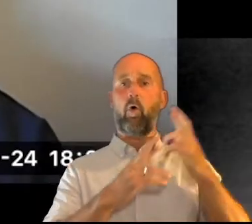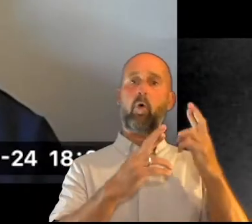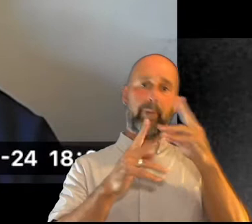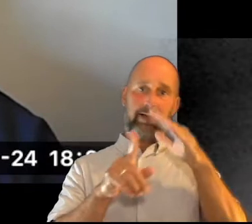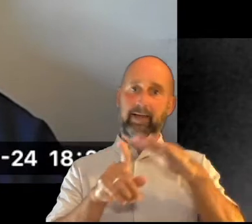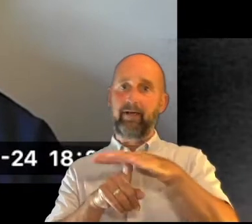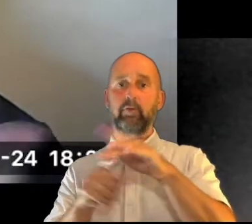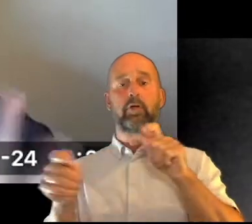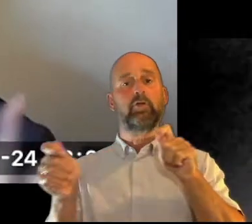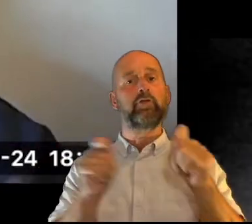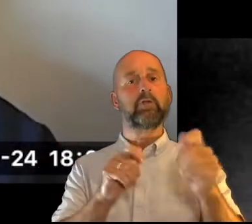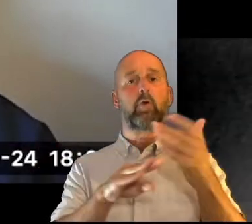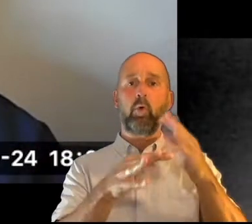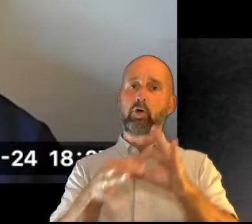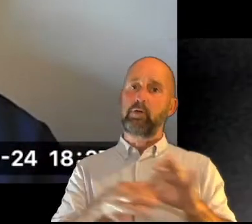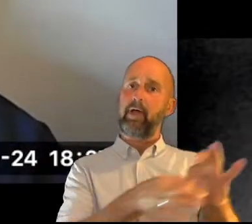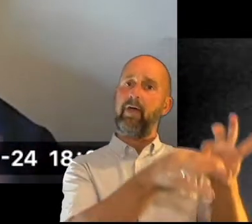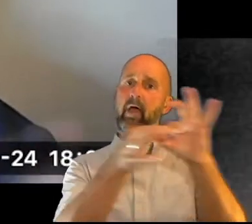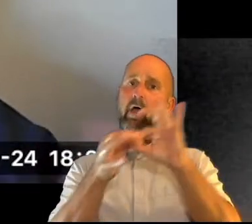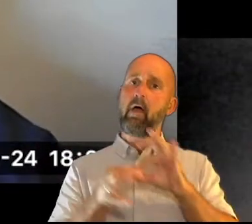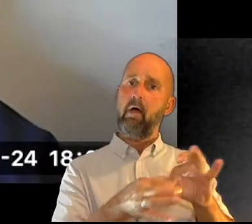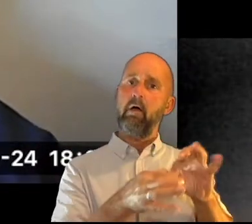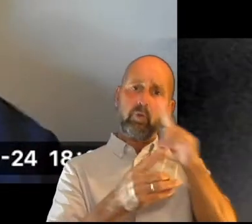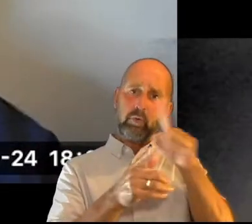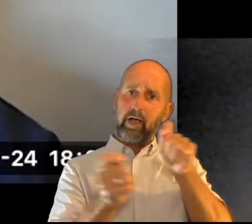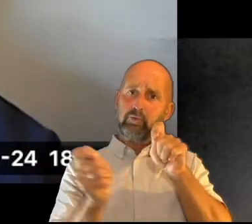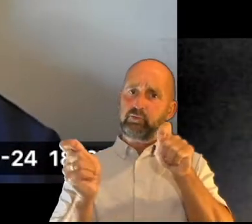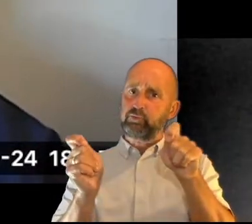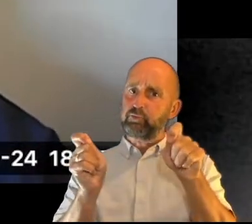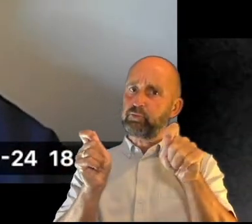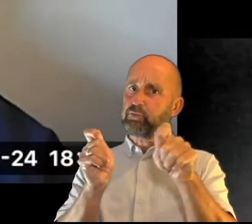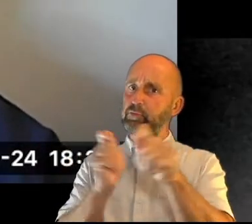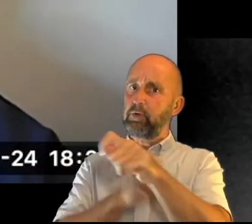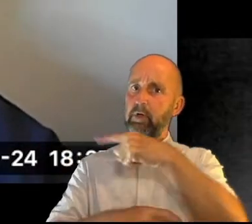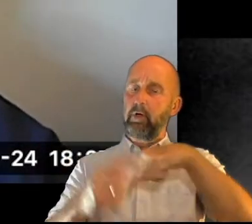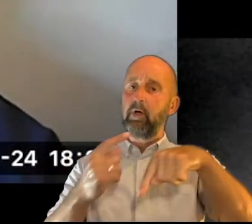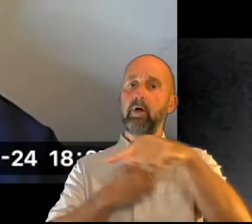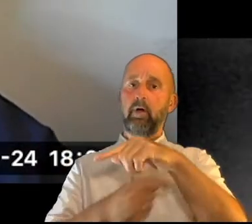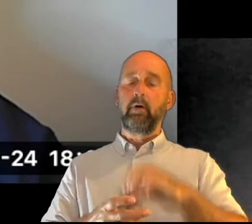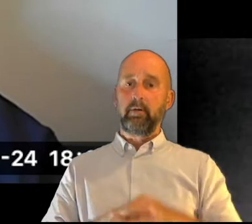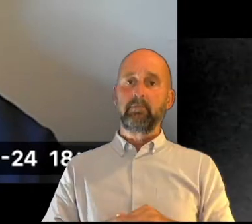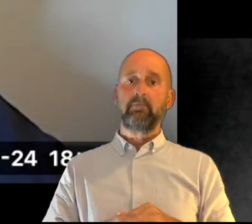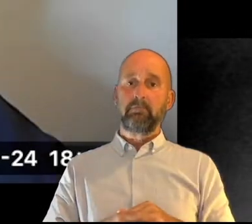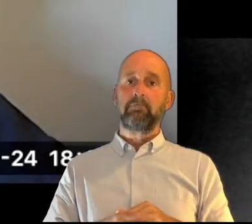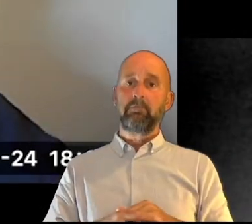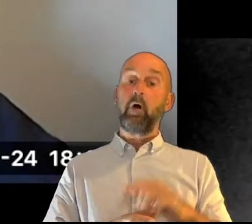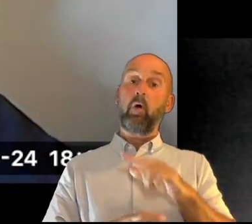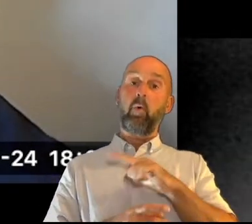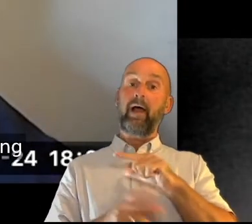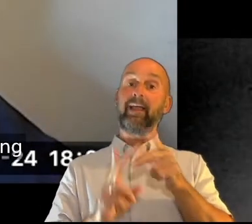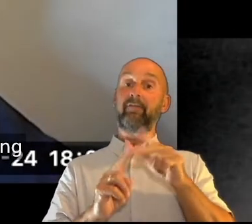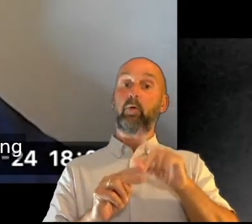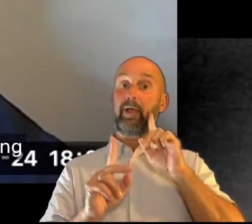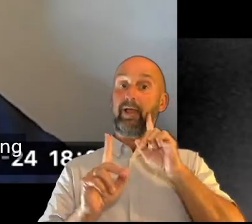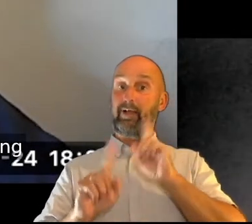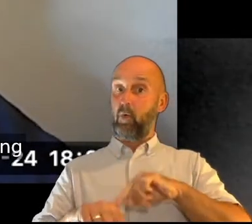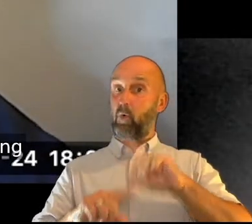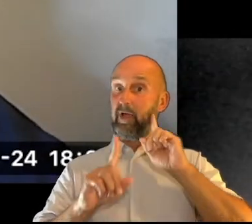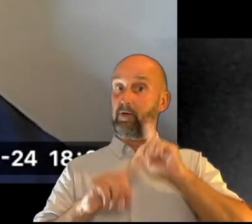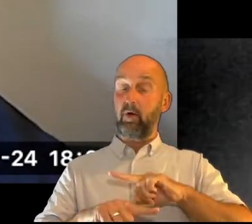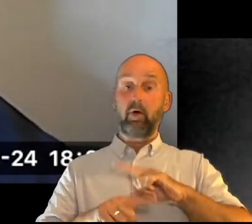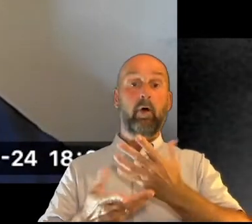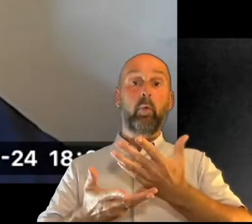So if you work together, you can be the change that you want to see. But actually how that's really very difficult. When we ignore it and when we go